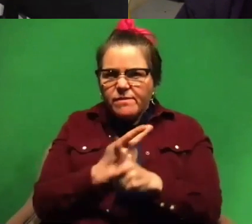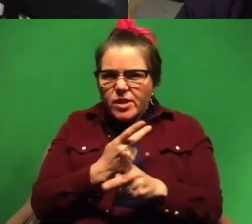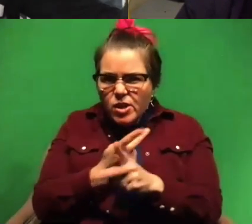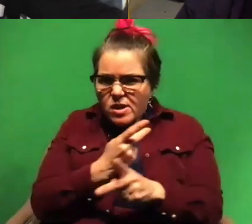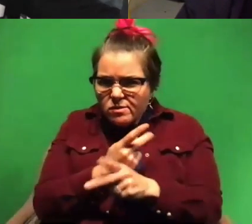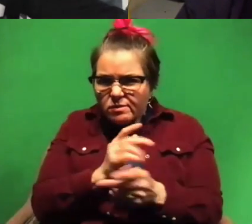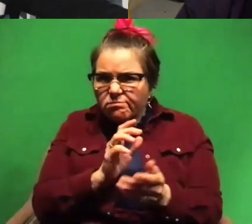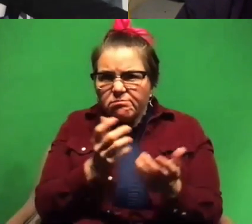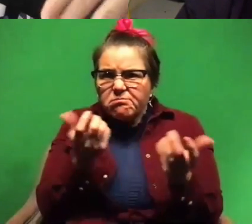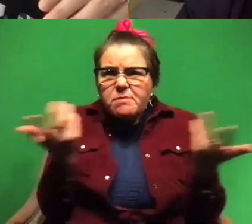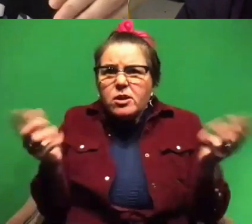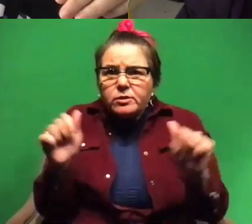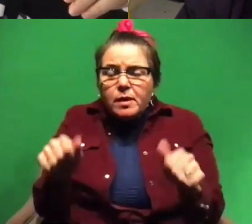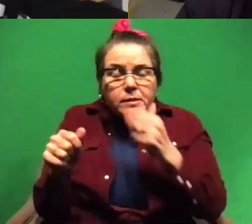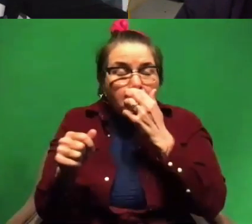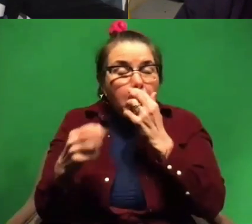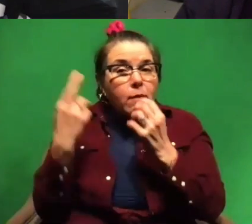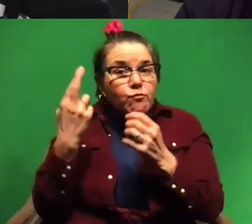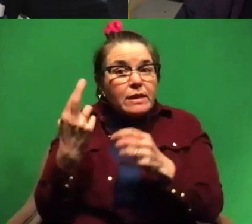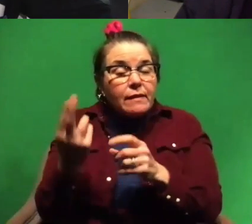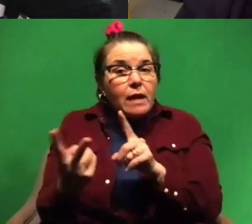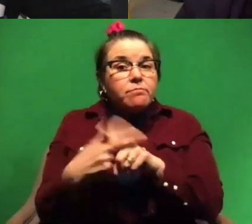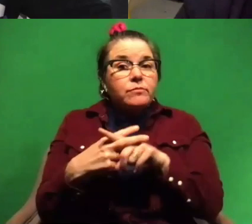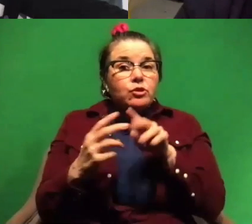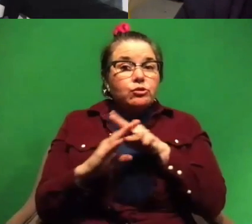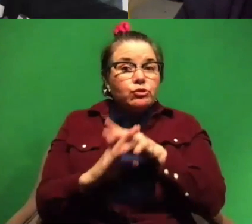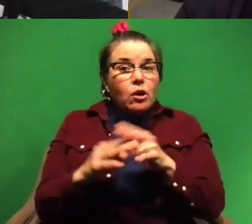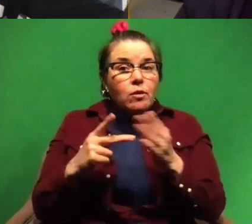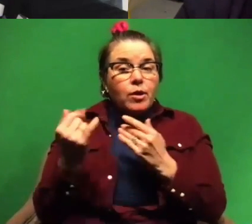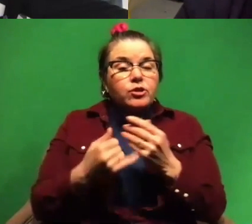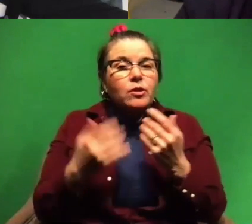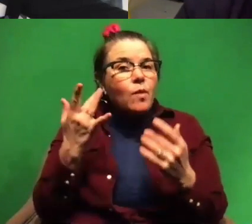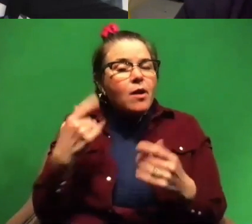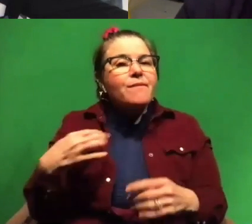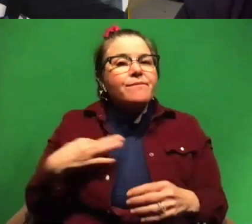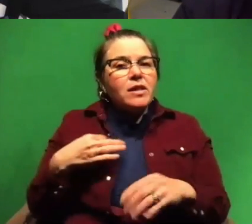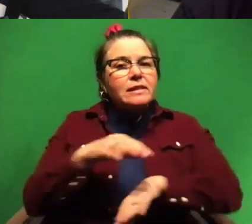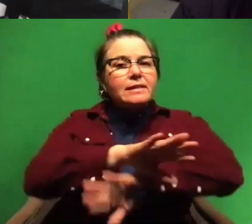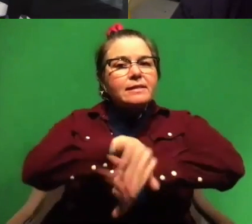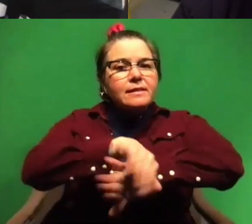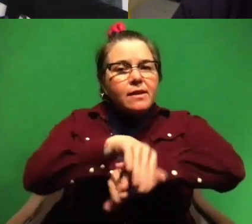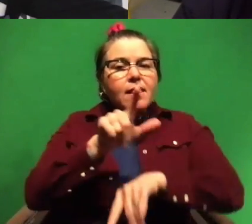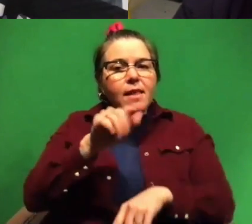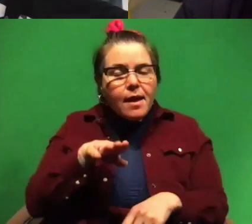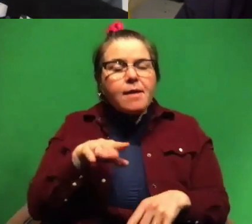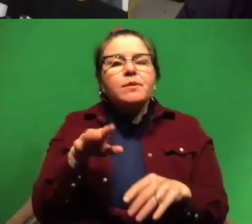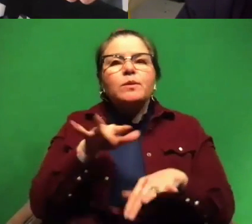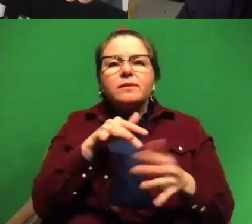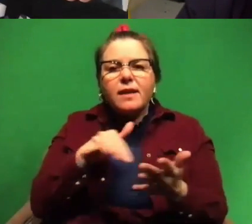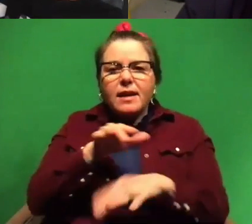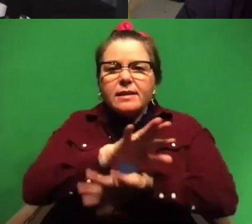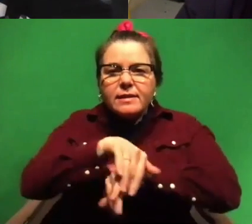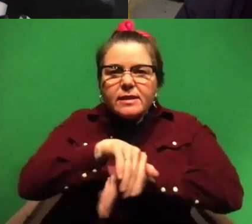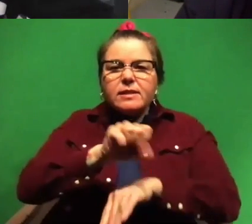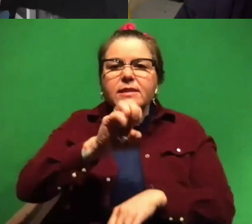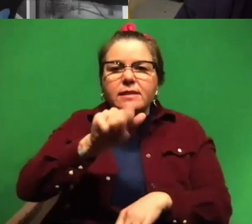can. But the reason I got the shark project was because I was volunteering in a seal lab and I was doing work with seals and sea